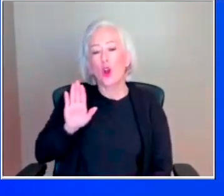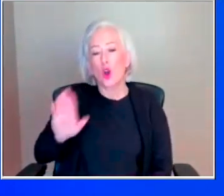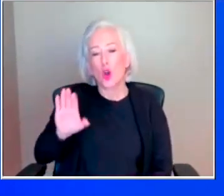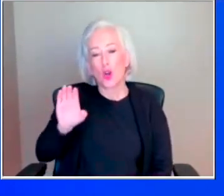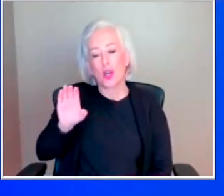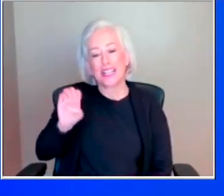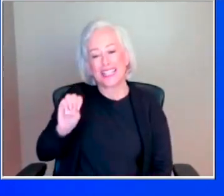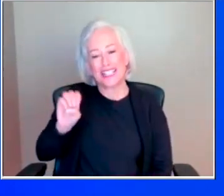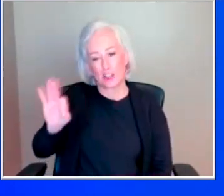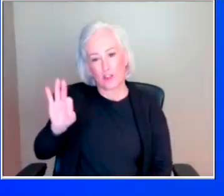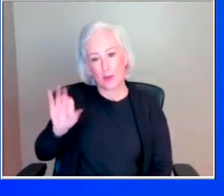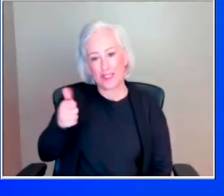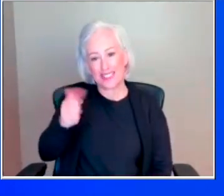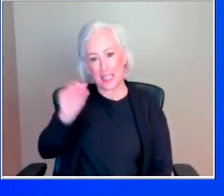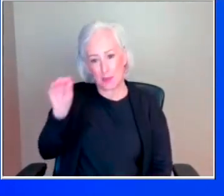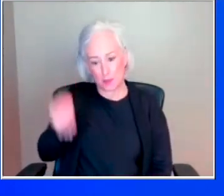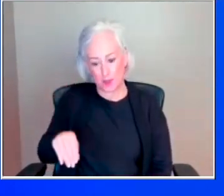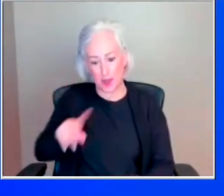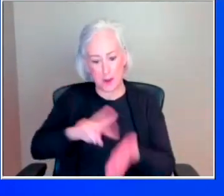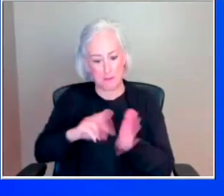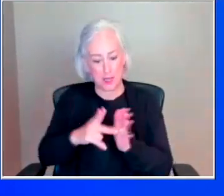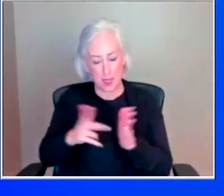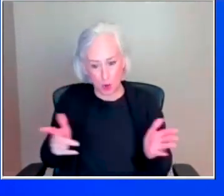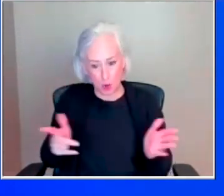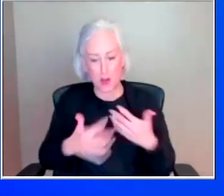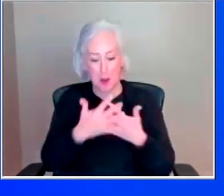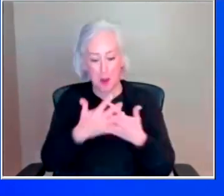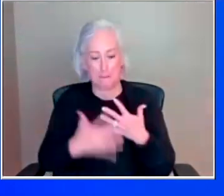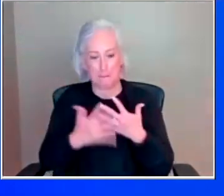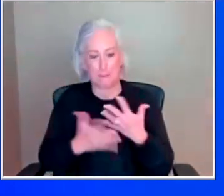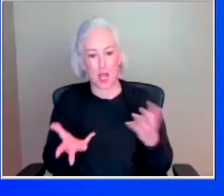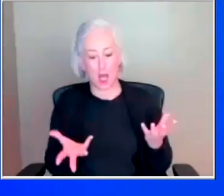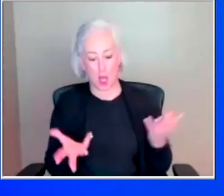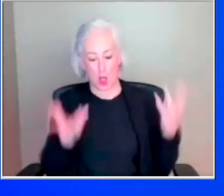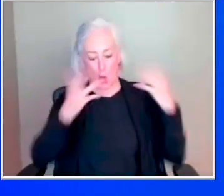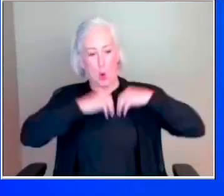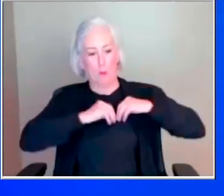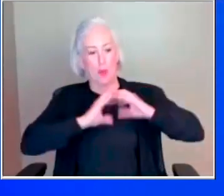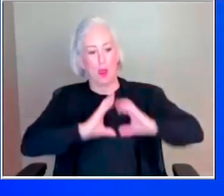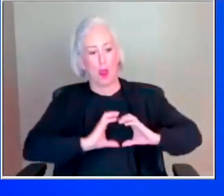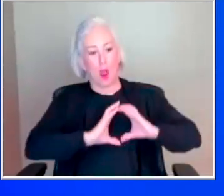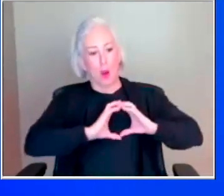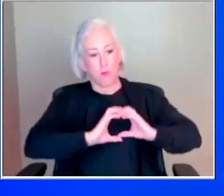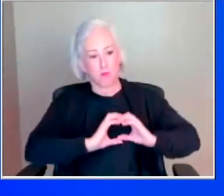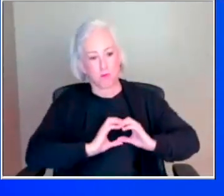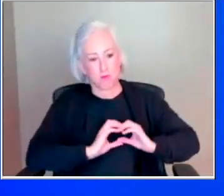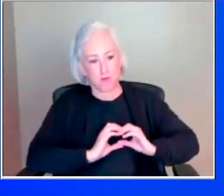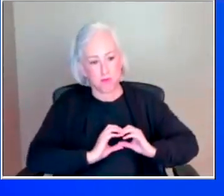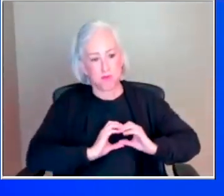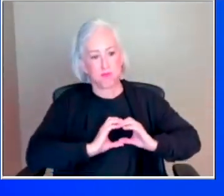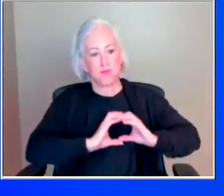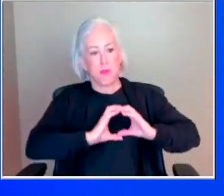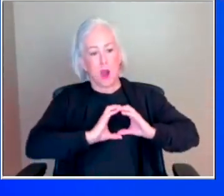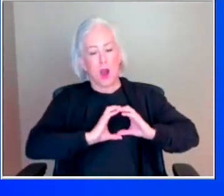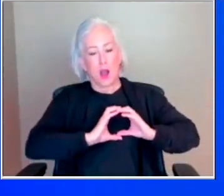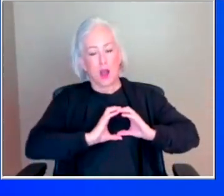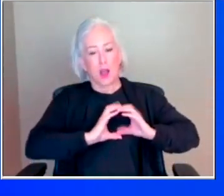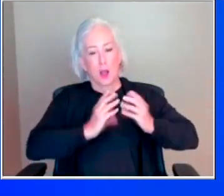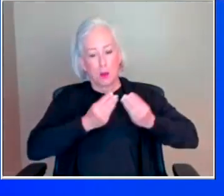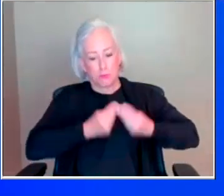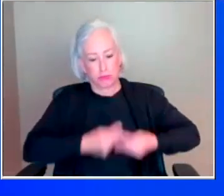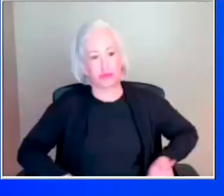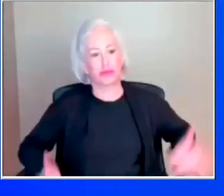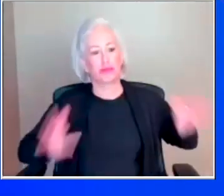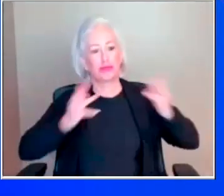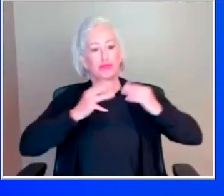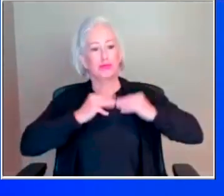her pump was just barely squeezing the blood out. And then the fact that she physically